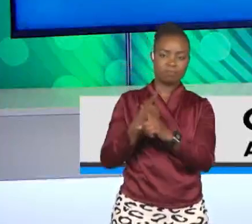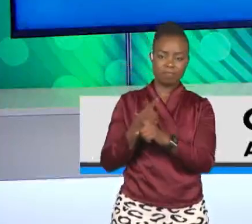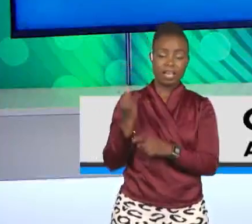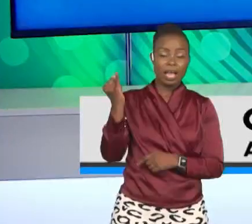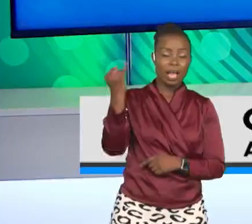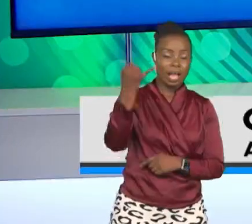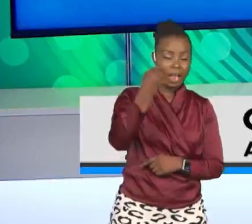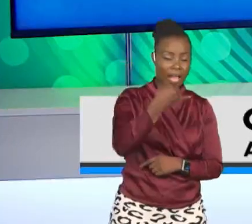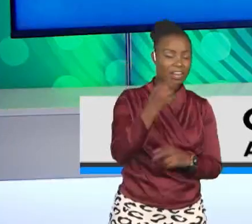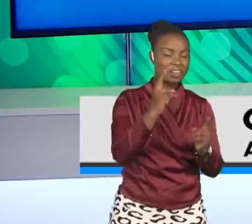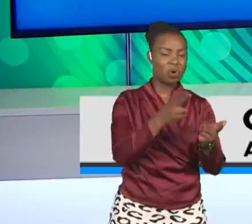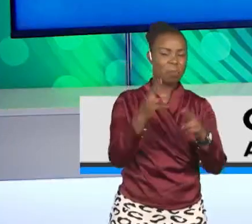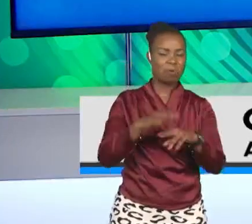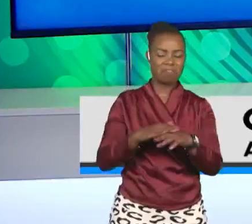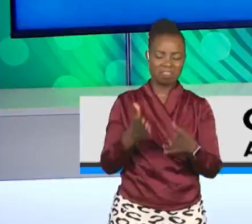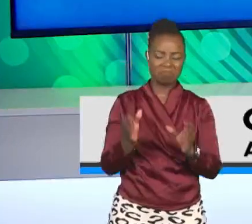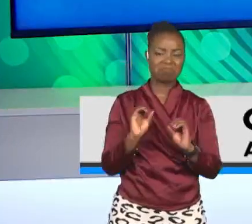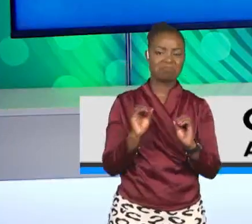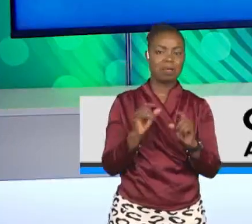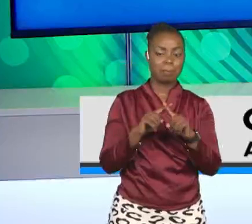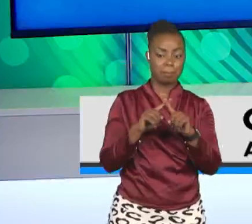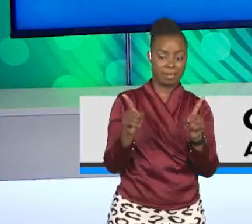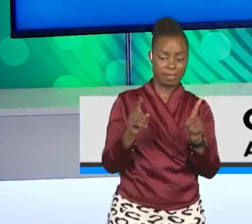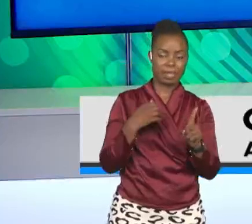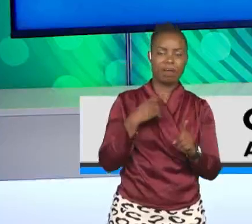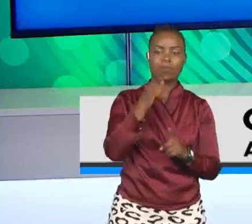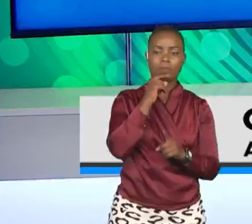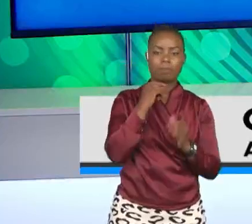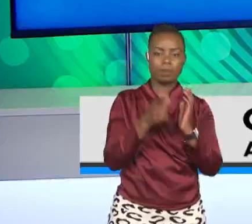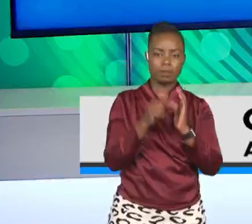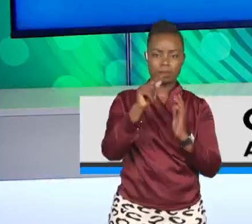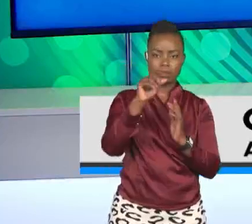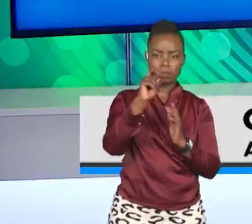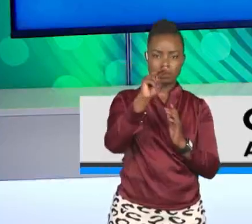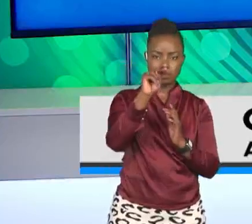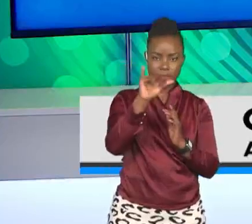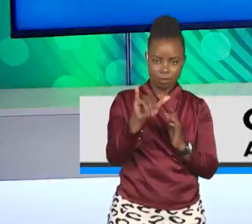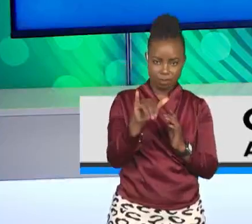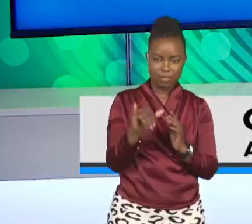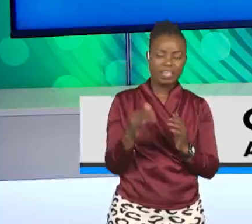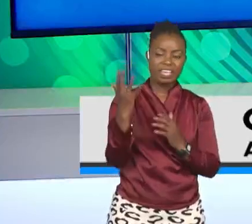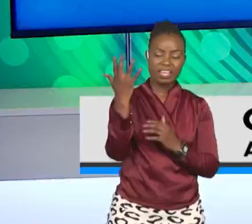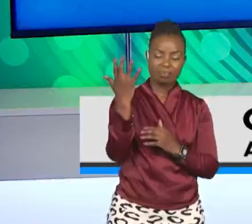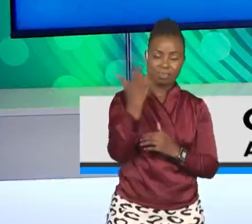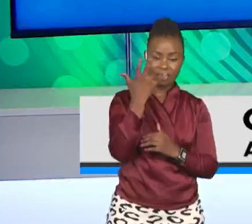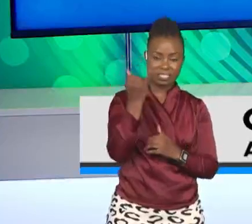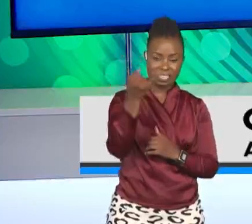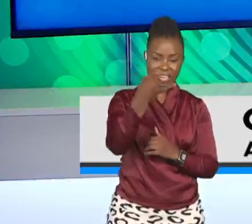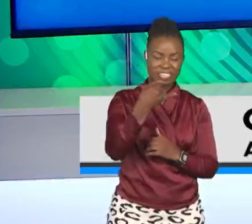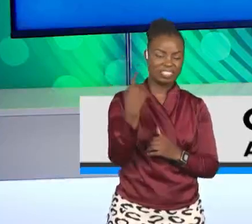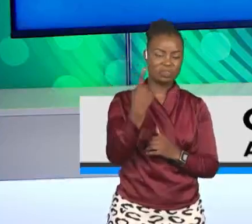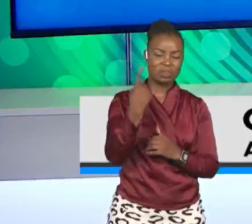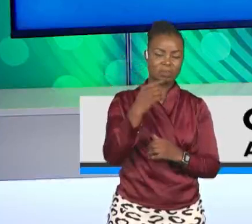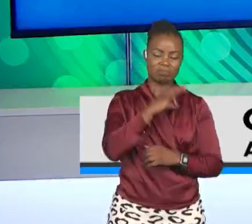not that common on the African continent. However, for one Tony Mugo, glass art is not just a means of earning a living, but a way